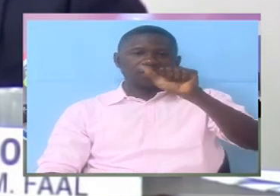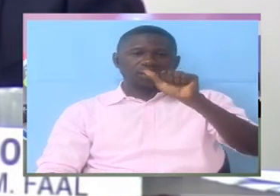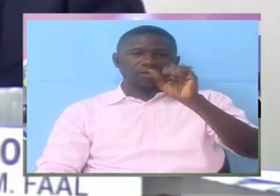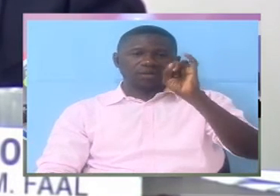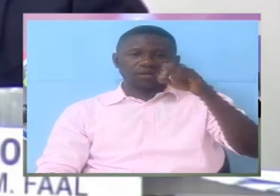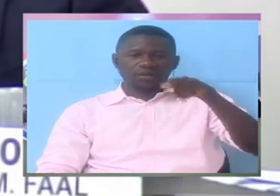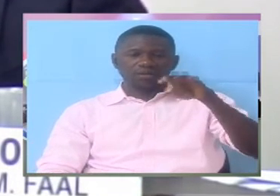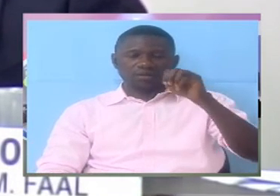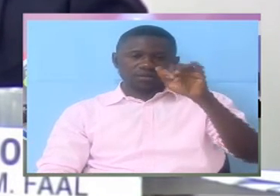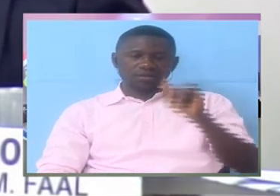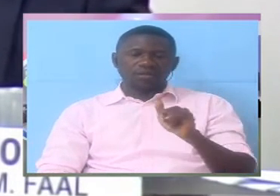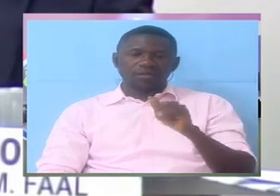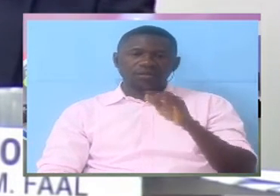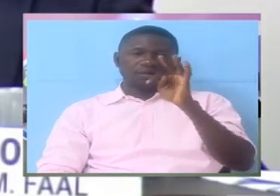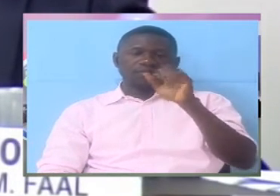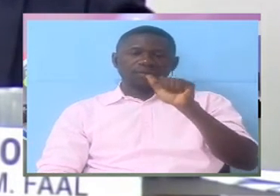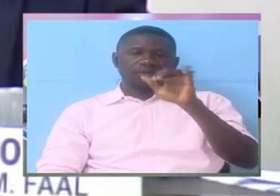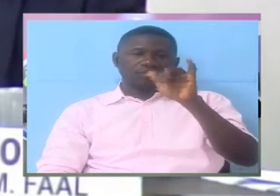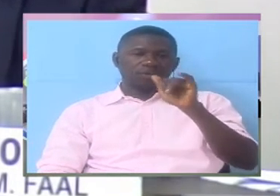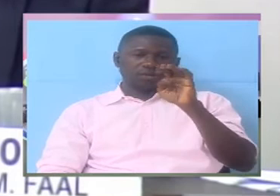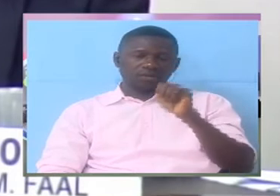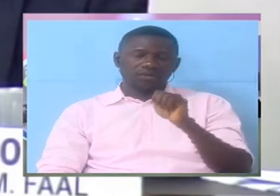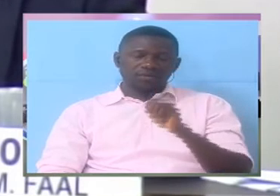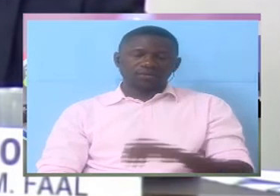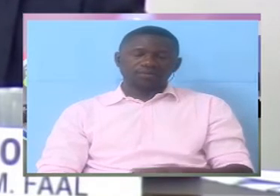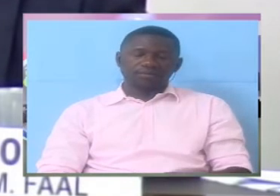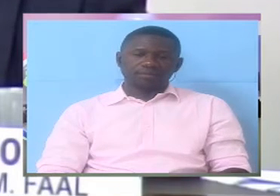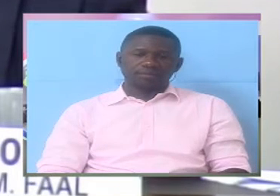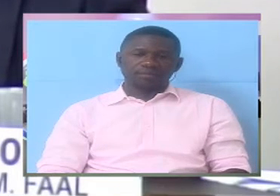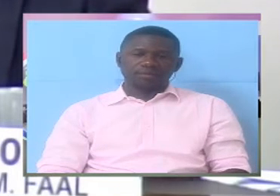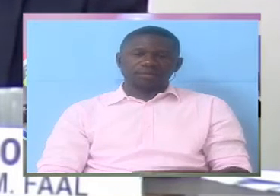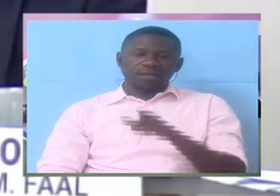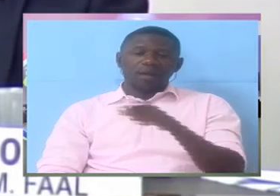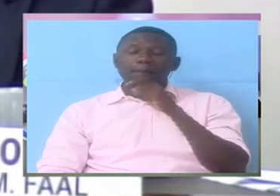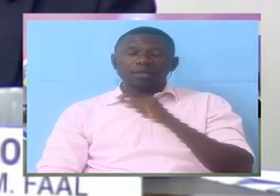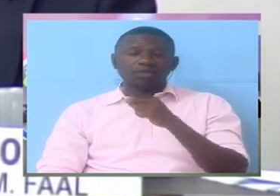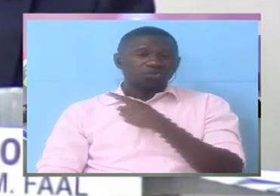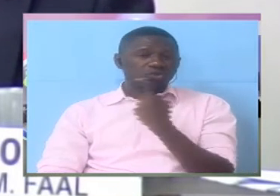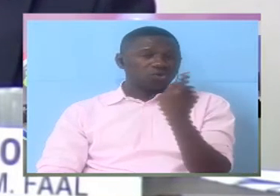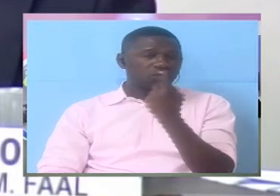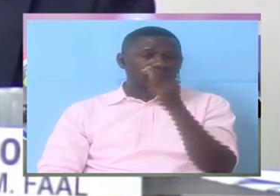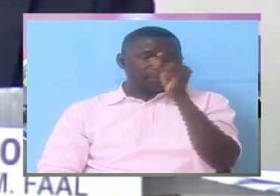1996, but Senifai is not the only person who was arrested in